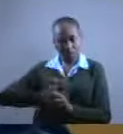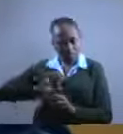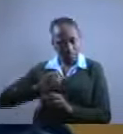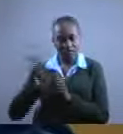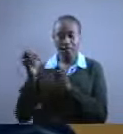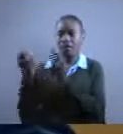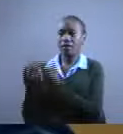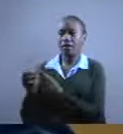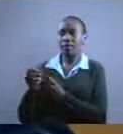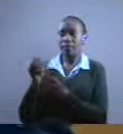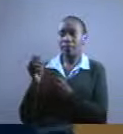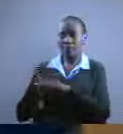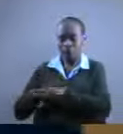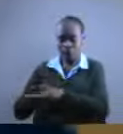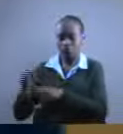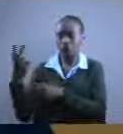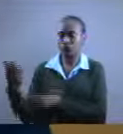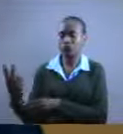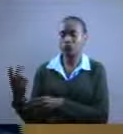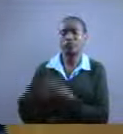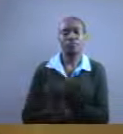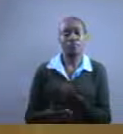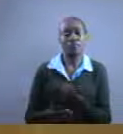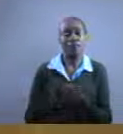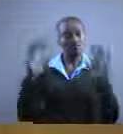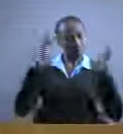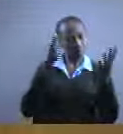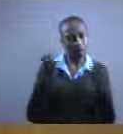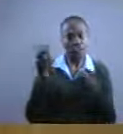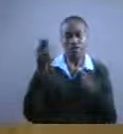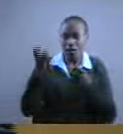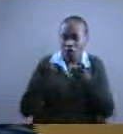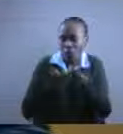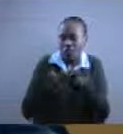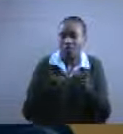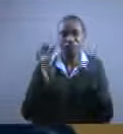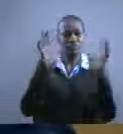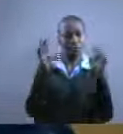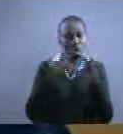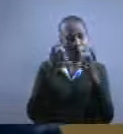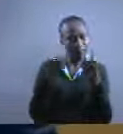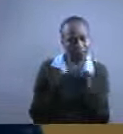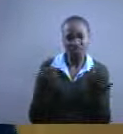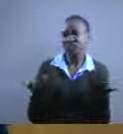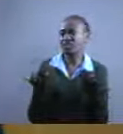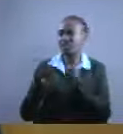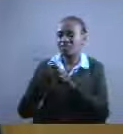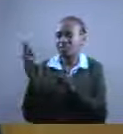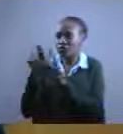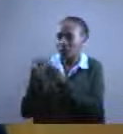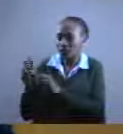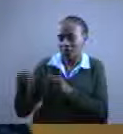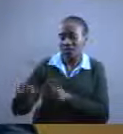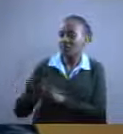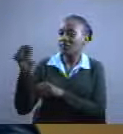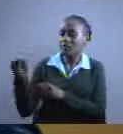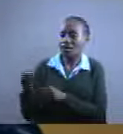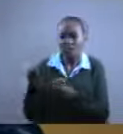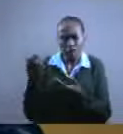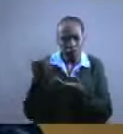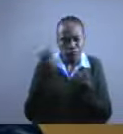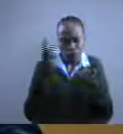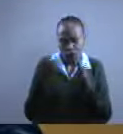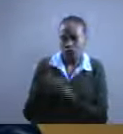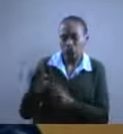competition. Congratulations go to the organising committee, the volunteers, and the Kenyan Union of South Africa for putting together a competition